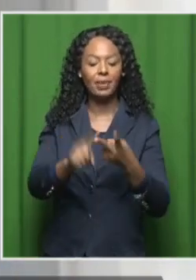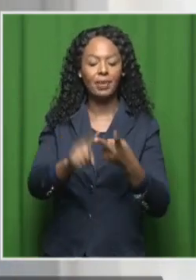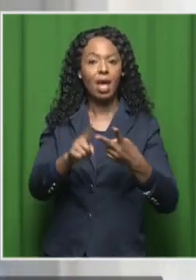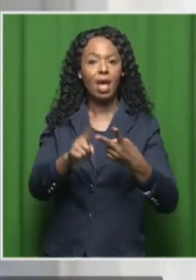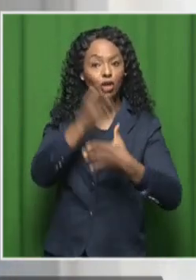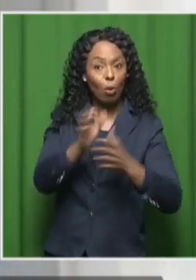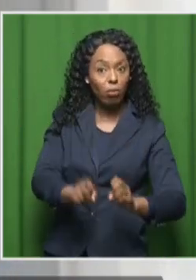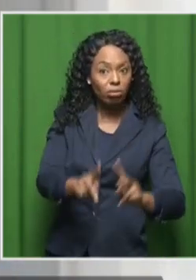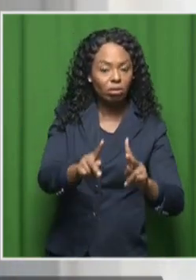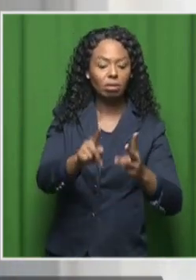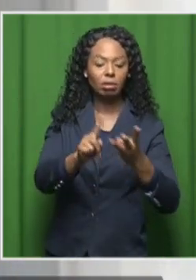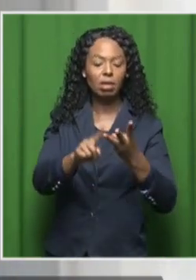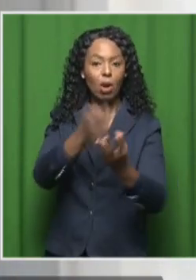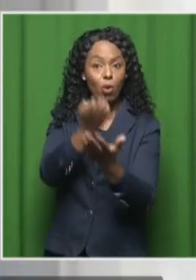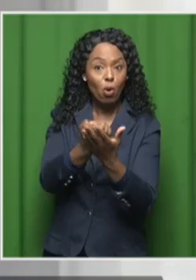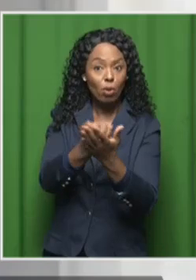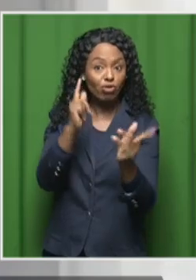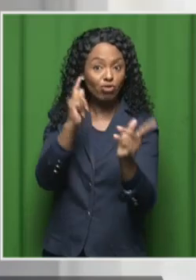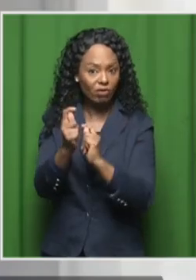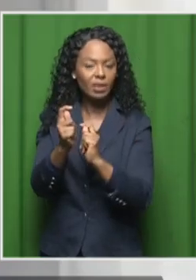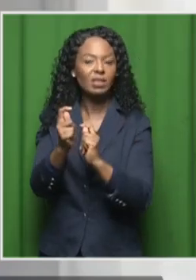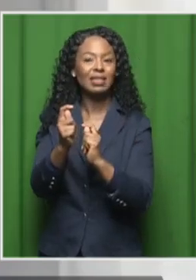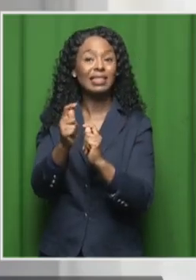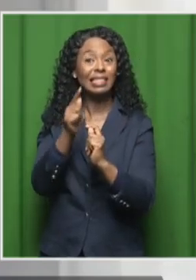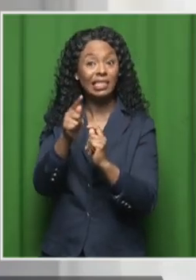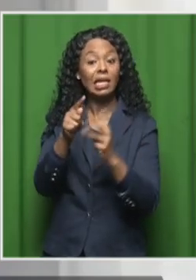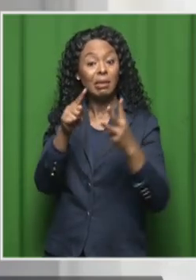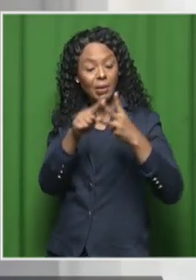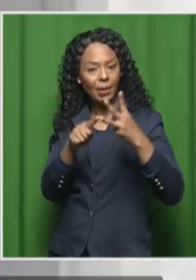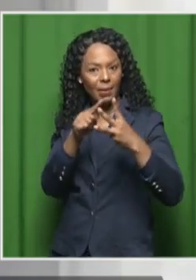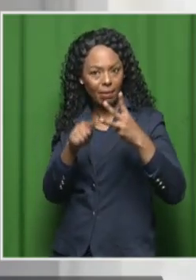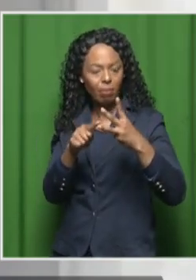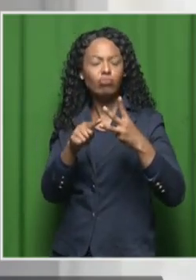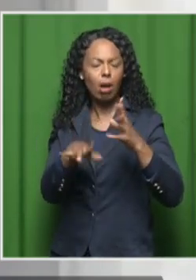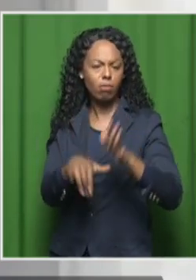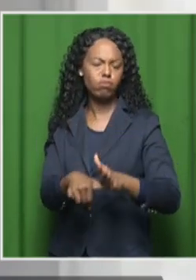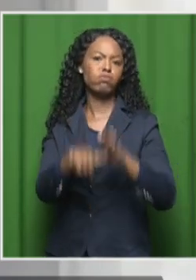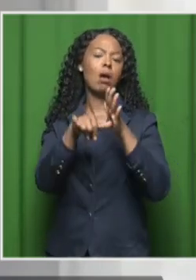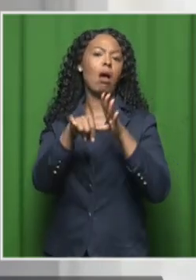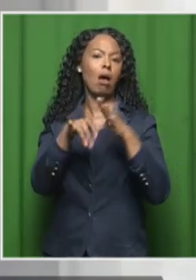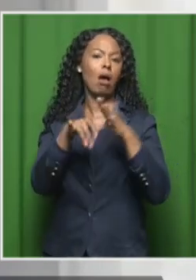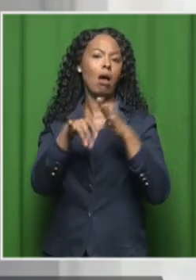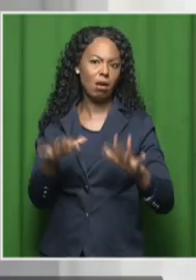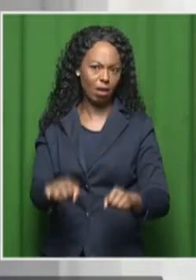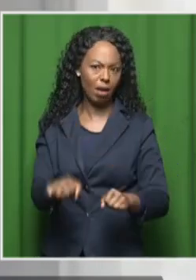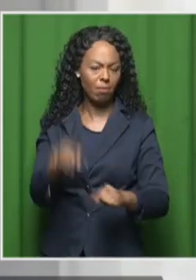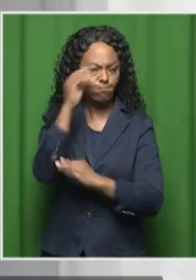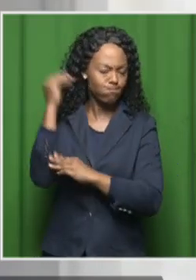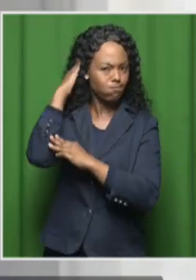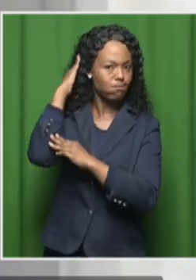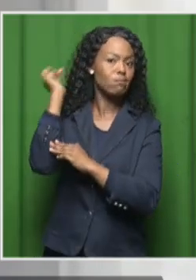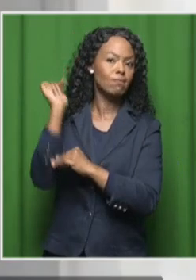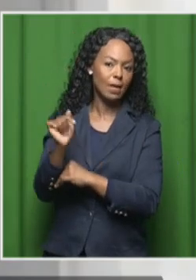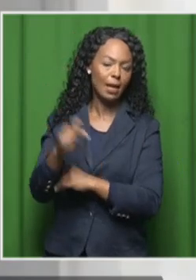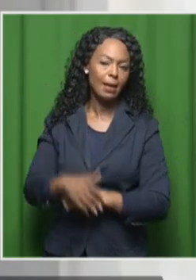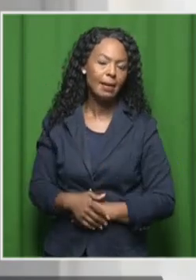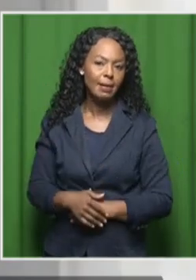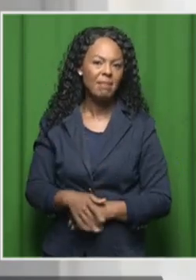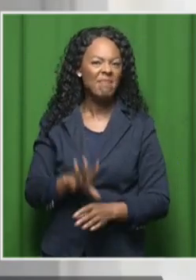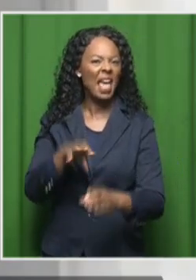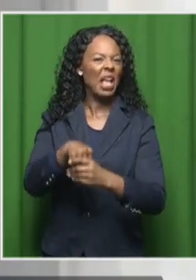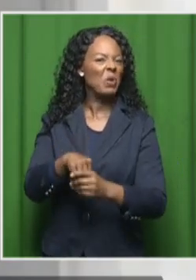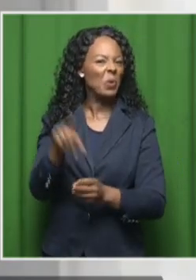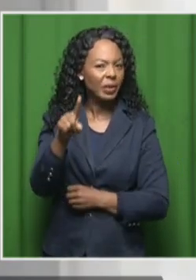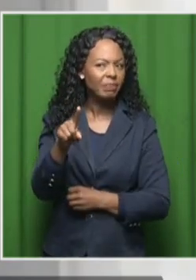economic transformation is definitely another one. And this would also, include investments